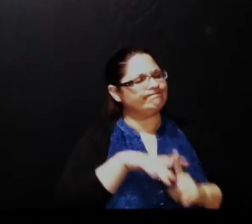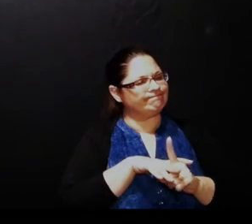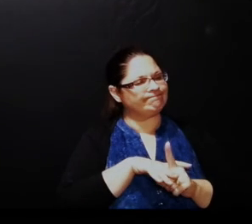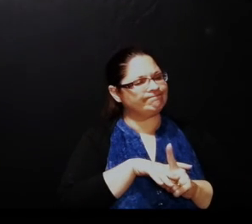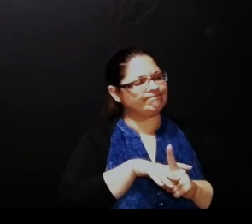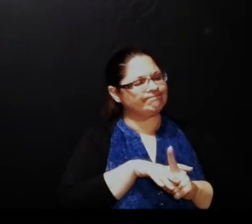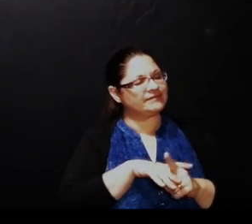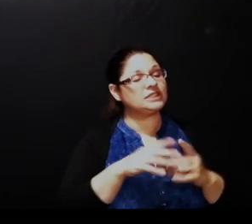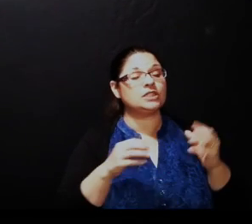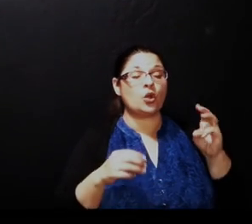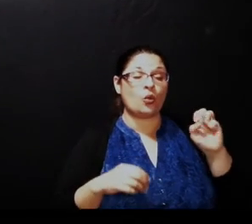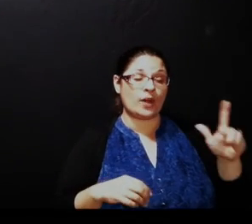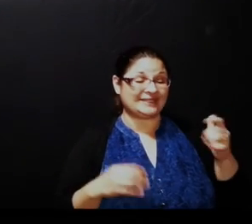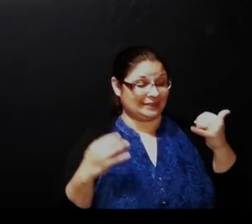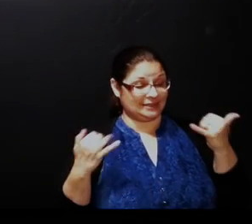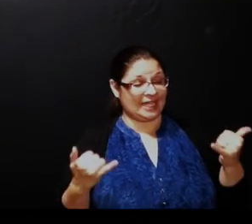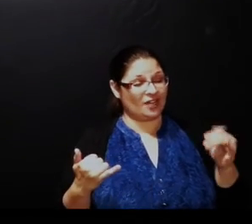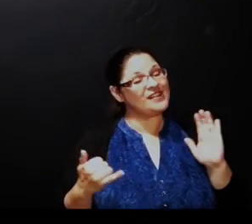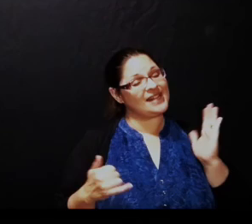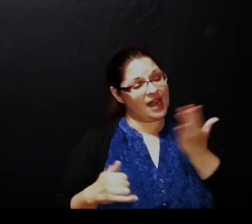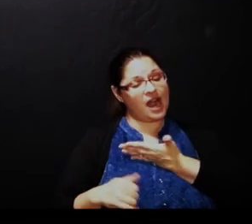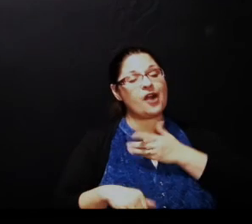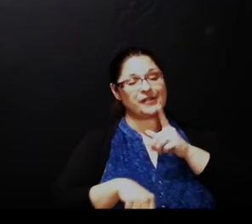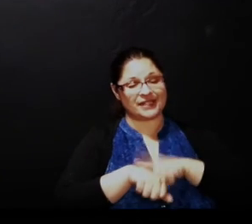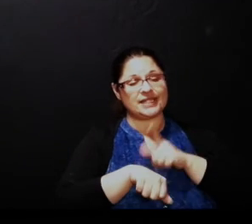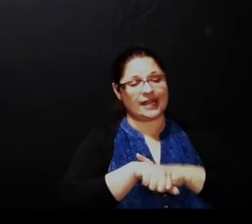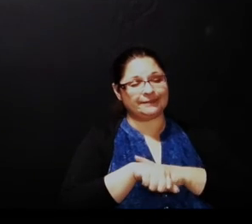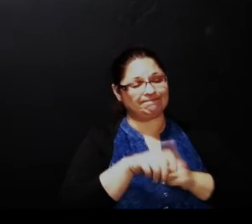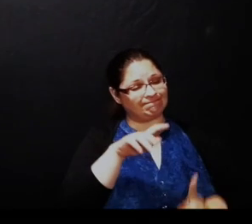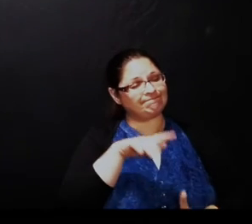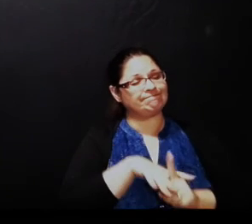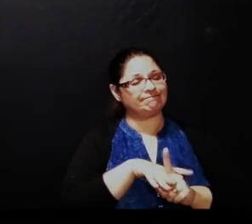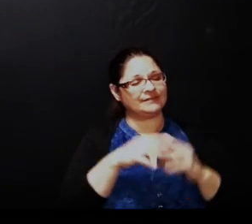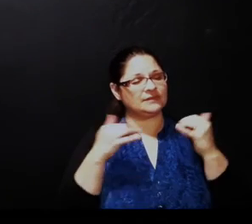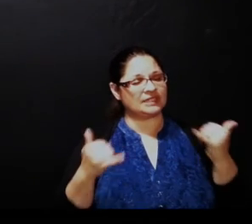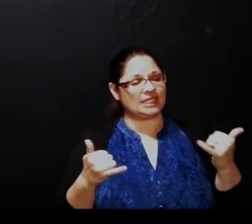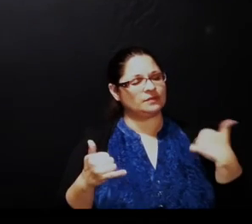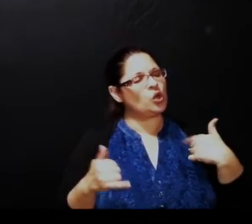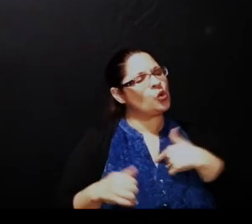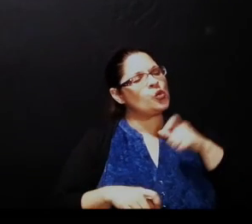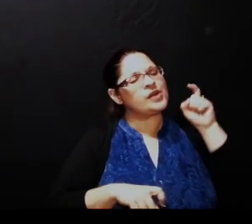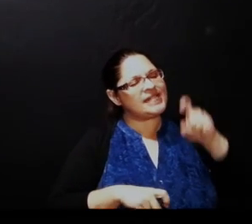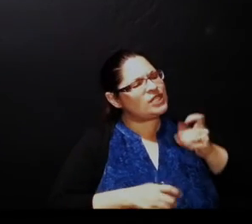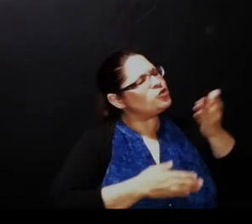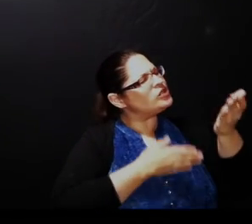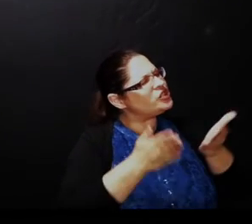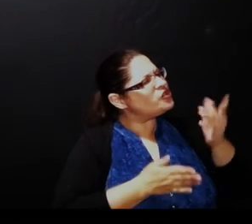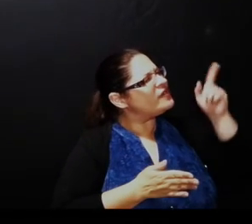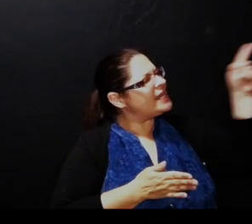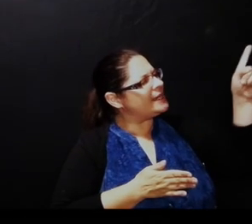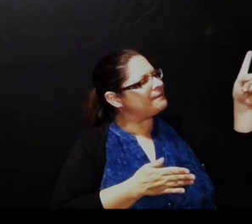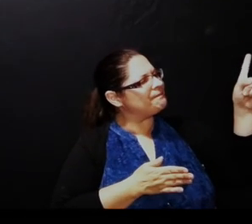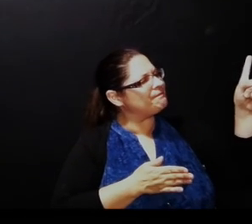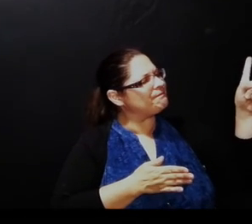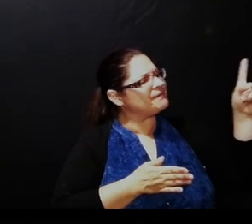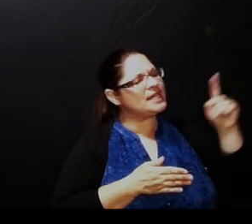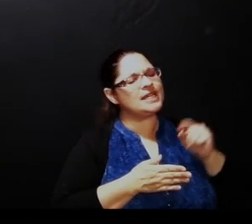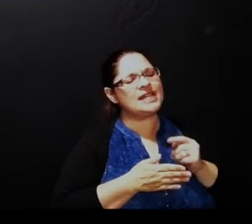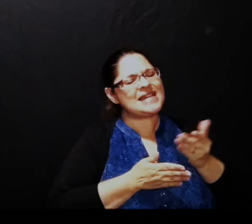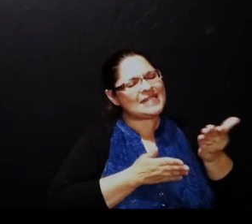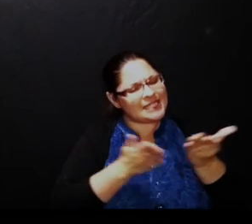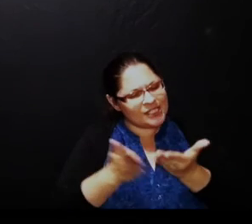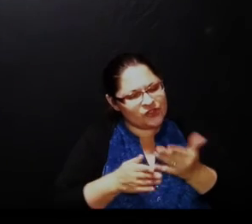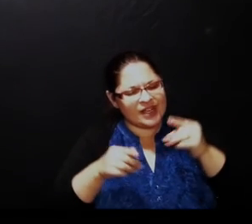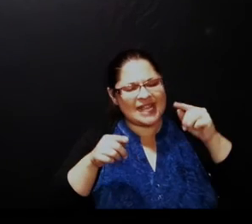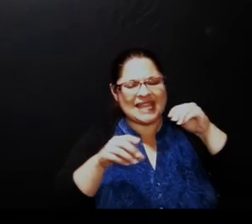committed to serve the Jesus who gave His life that we might be saved. Help us, Lord. Take us into the world. Show